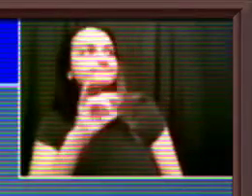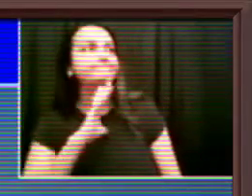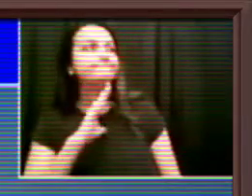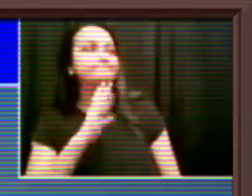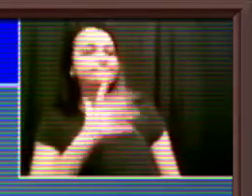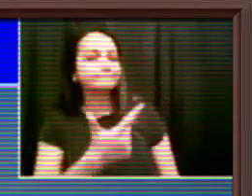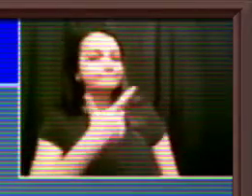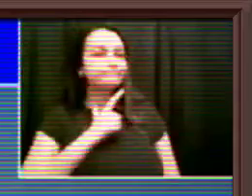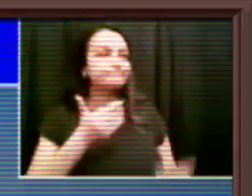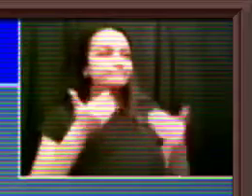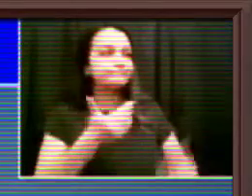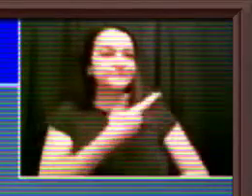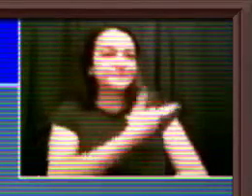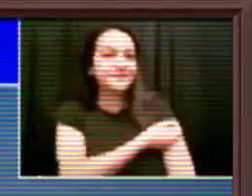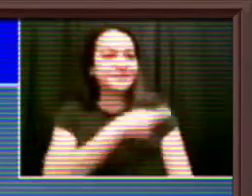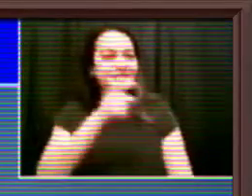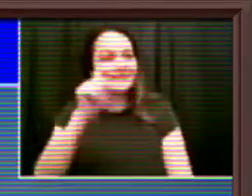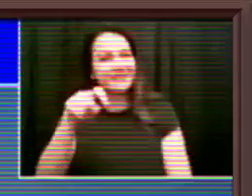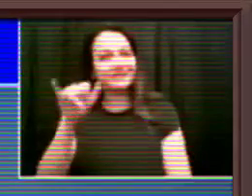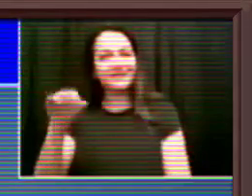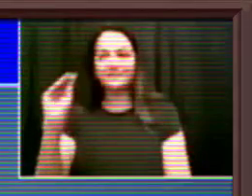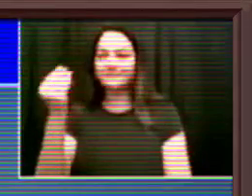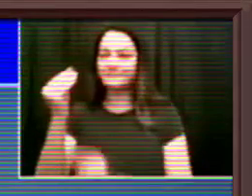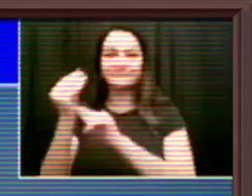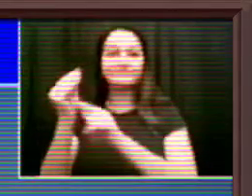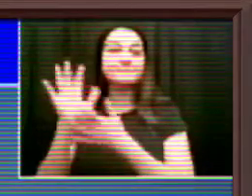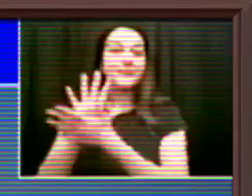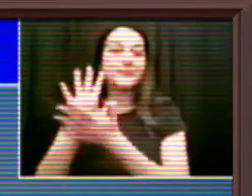to the state's law book.